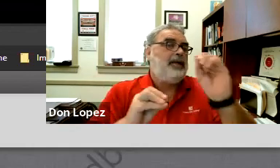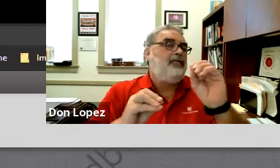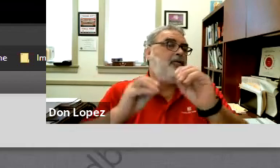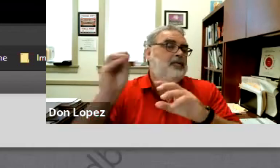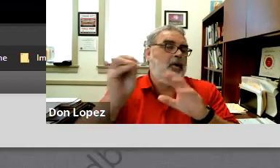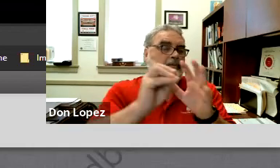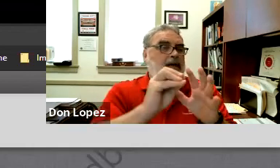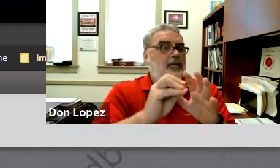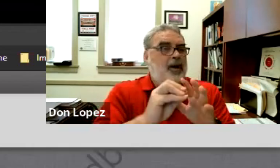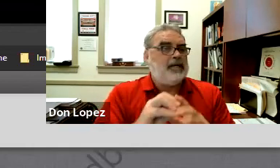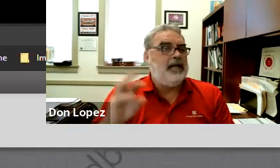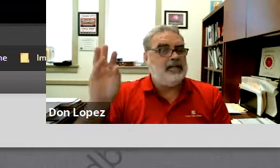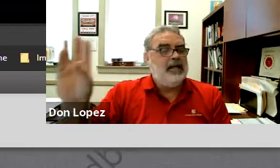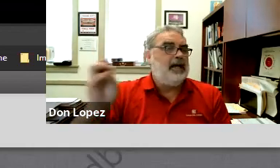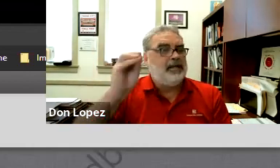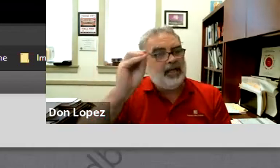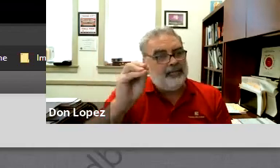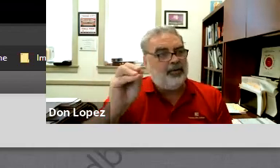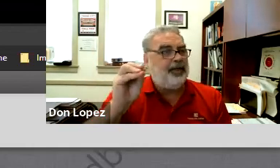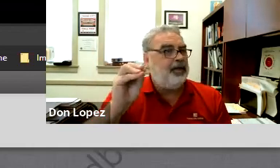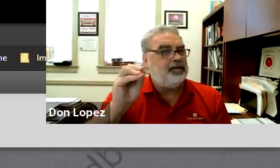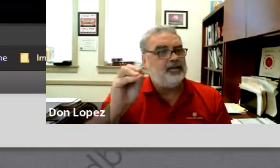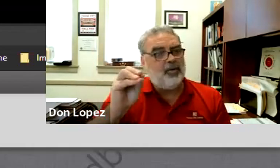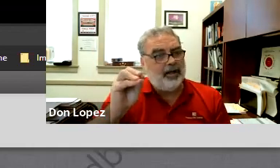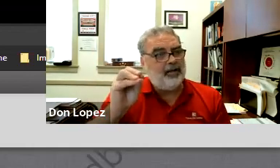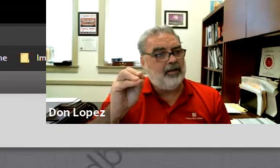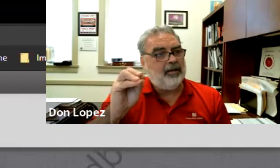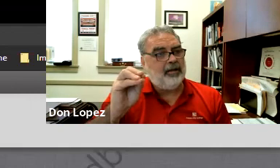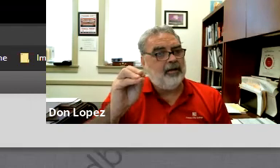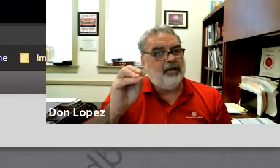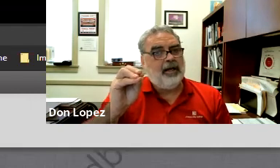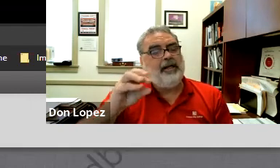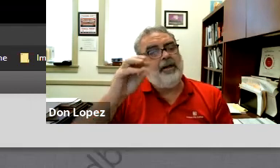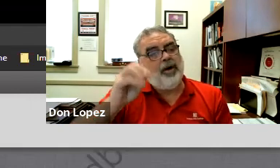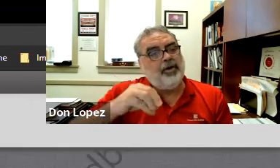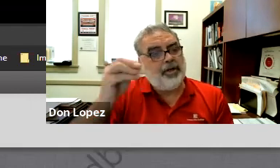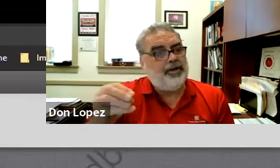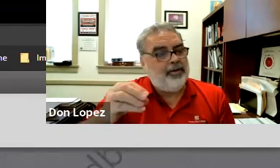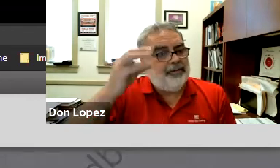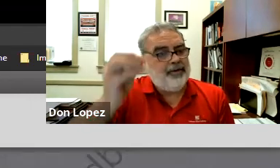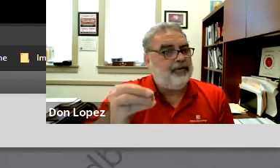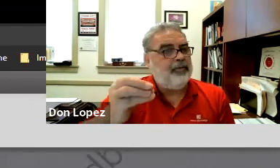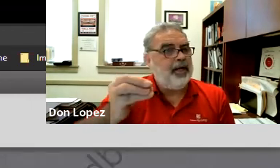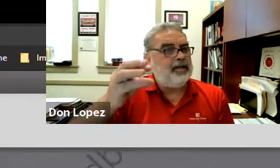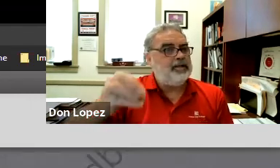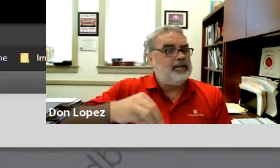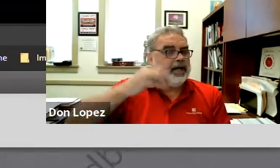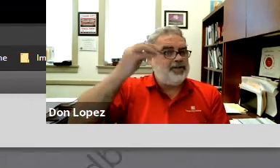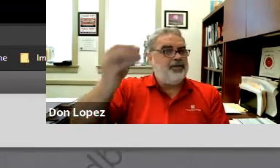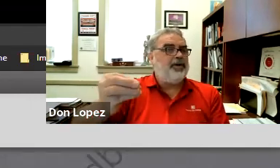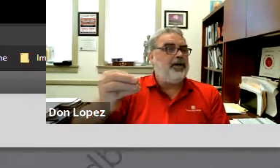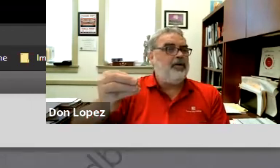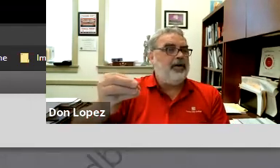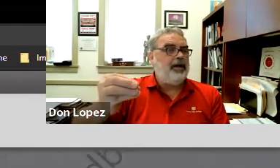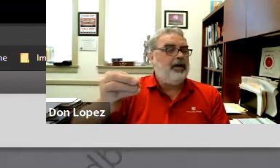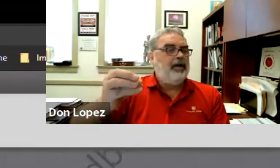that we give you as part of the PR process, that's going to get pulled into this as well. And then what you're going to do after you've submitted this is next